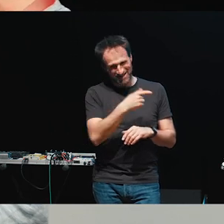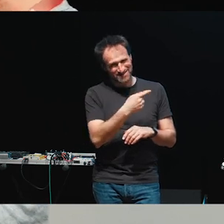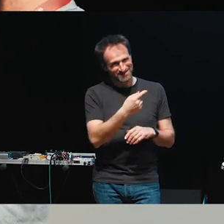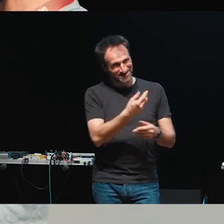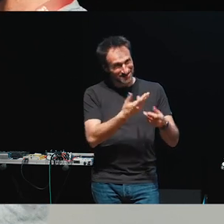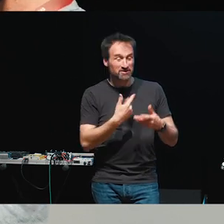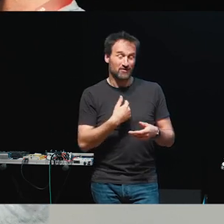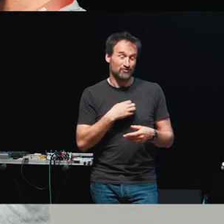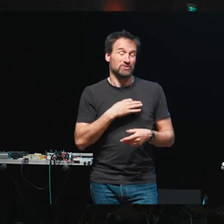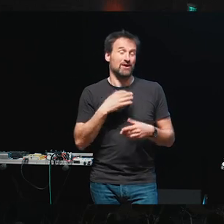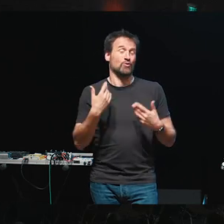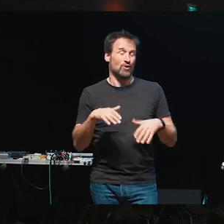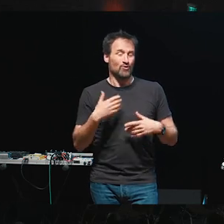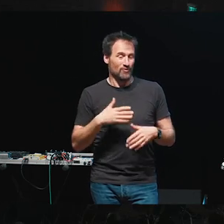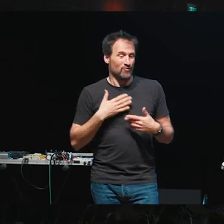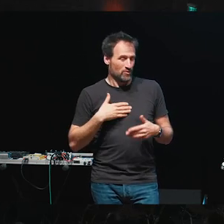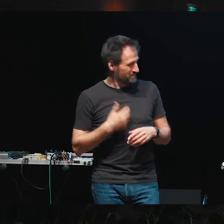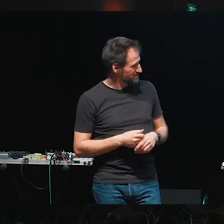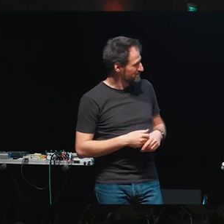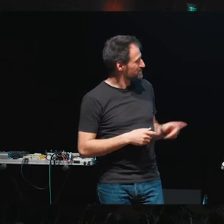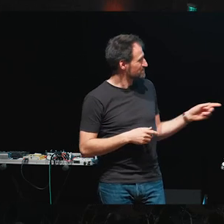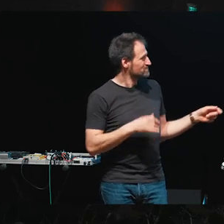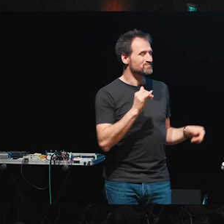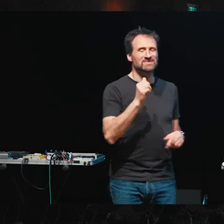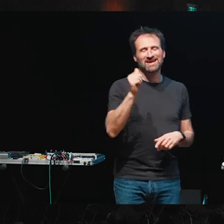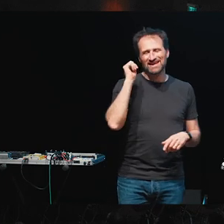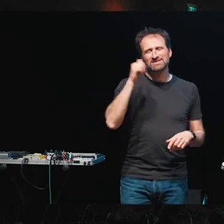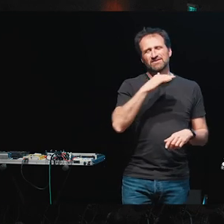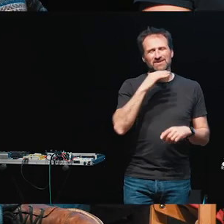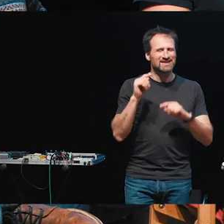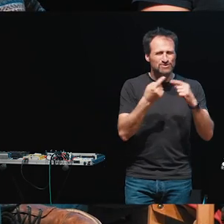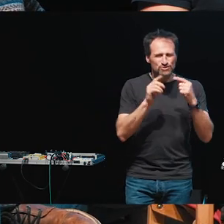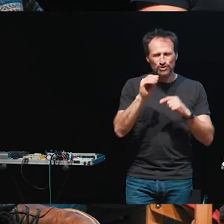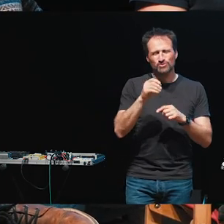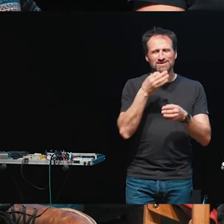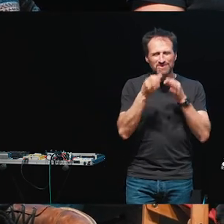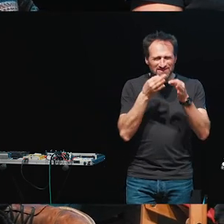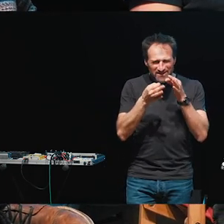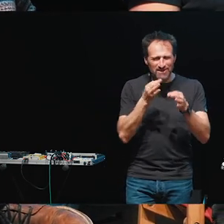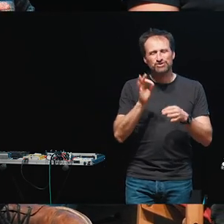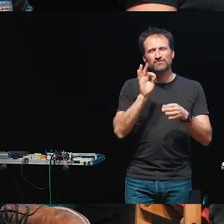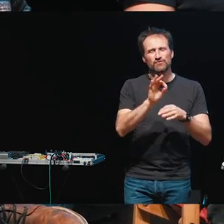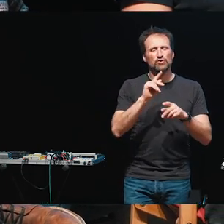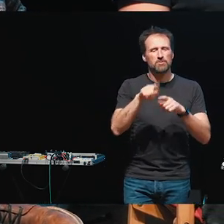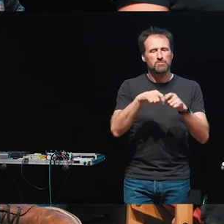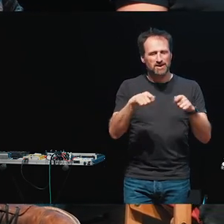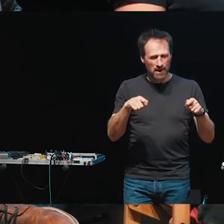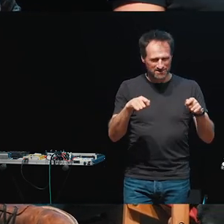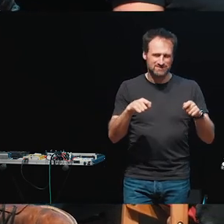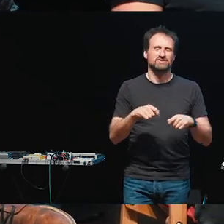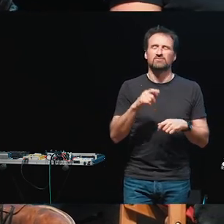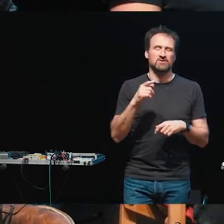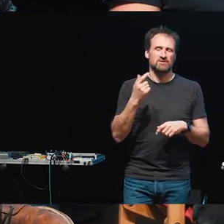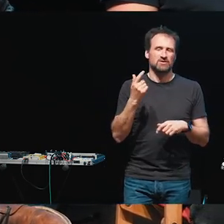happy. Yeah, this time there was a lot of discussion about specs which are really relevant for bundlers, I think. Top-level await is really